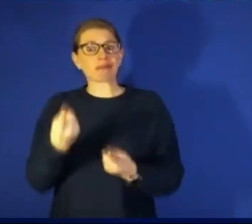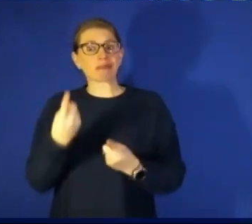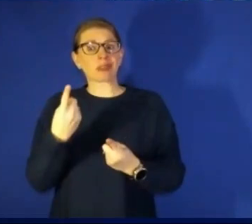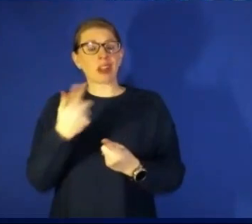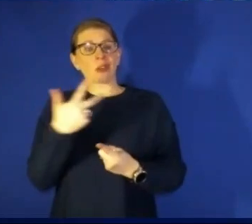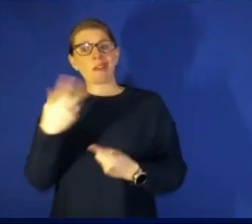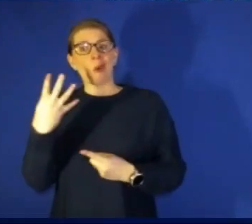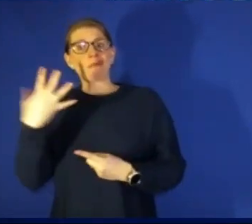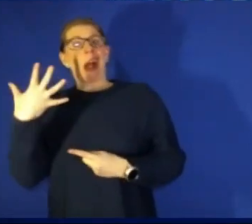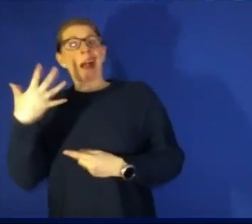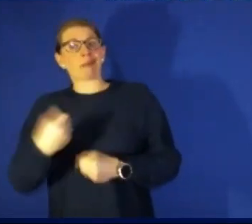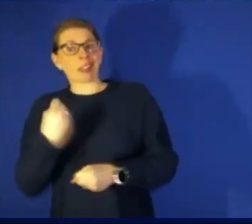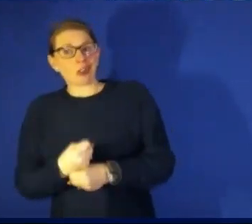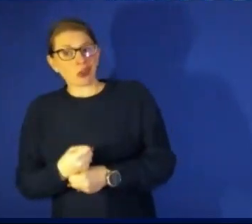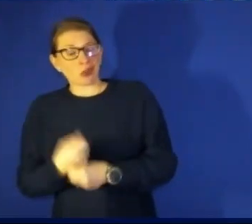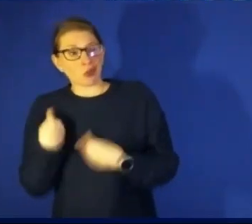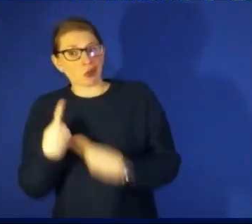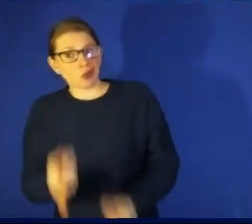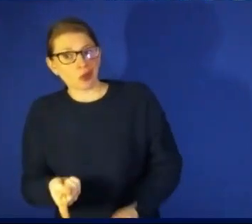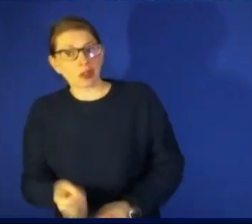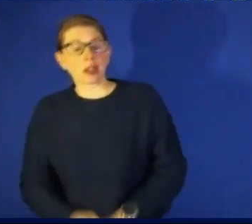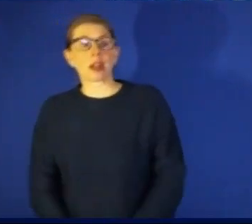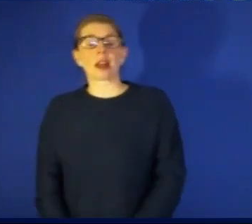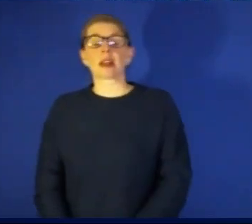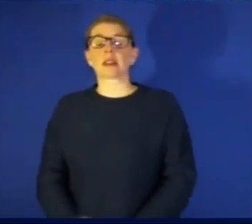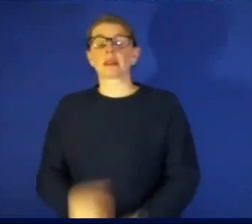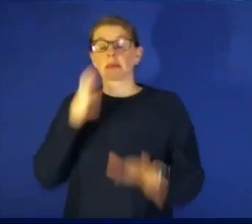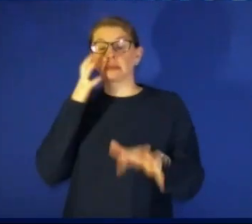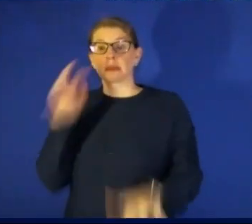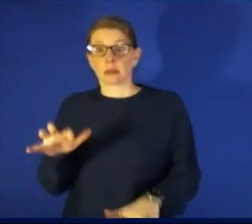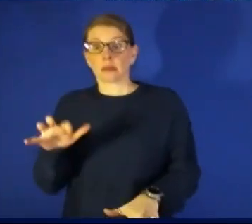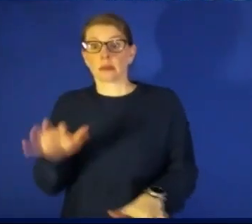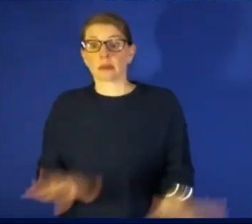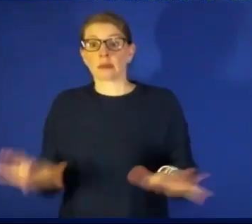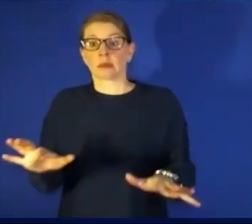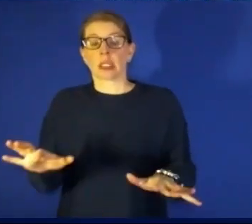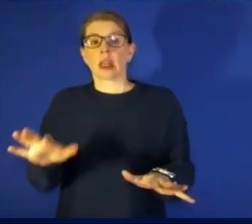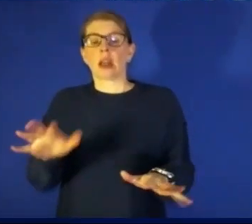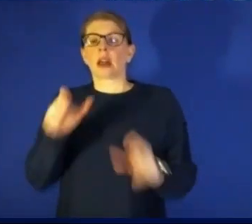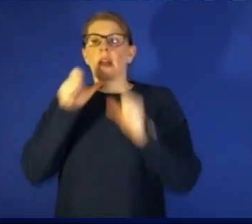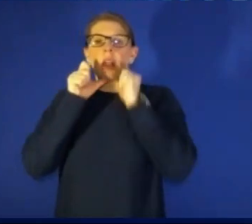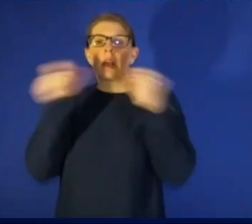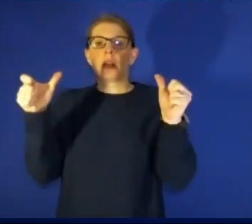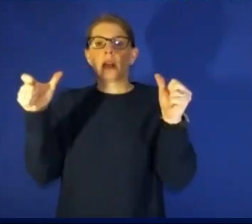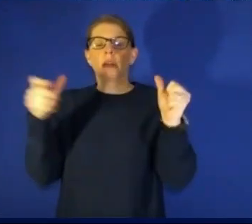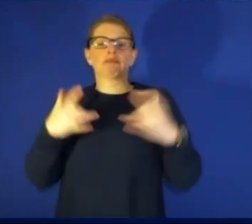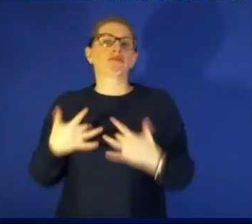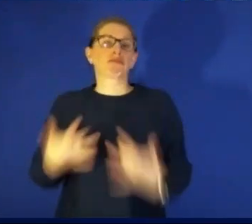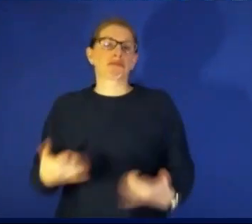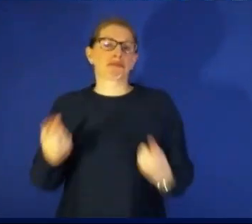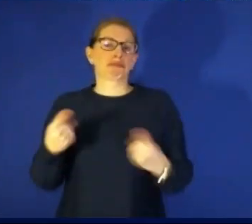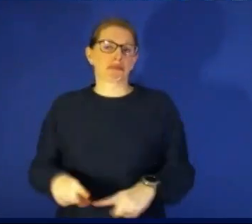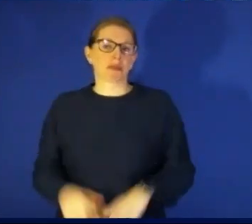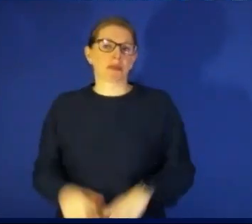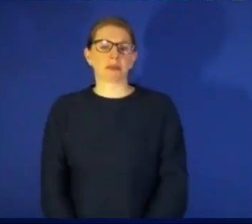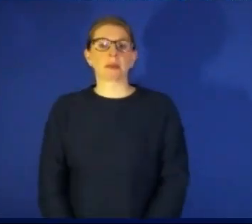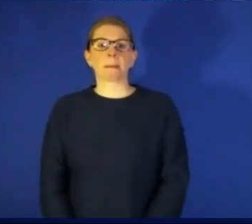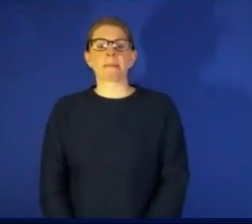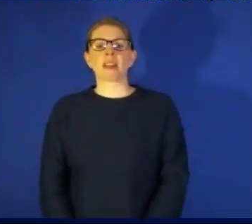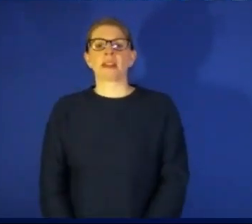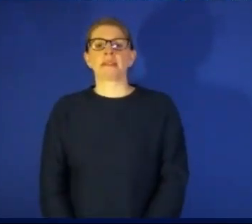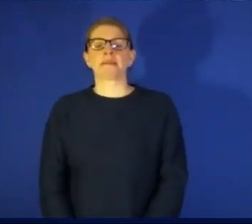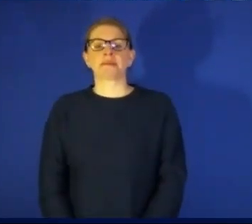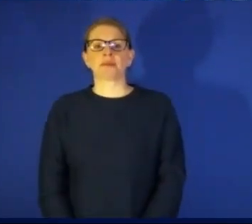I think it comes as a shock. There's often a lot of denial in it. And the